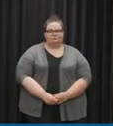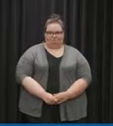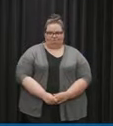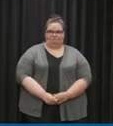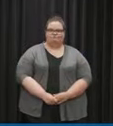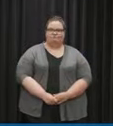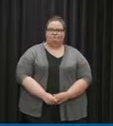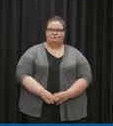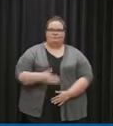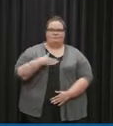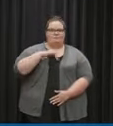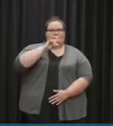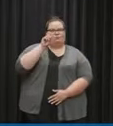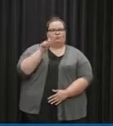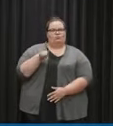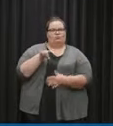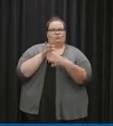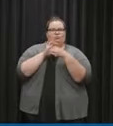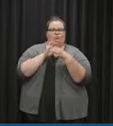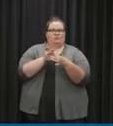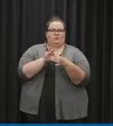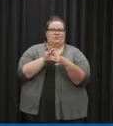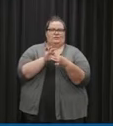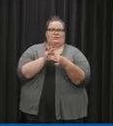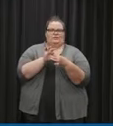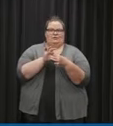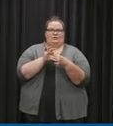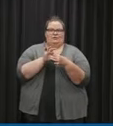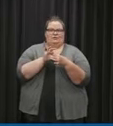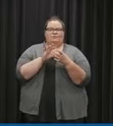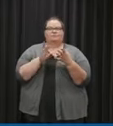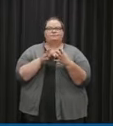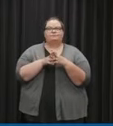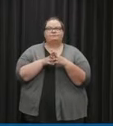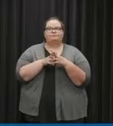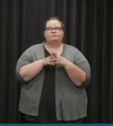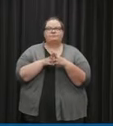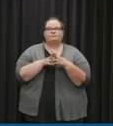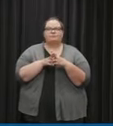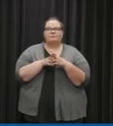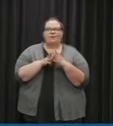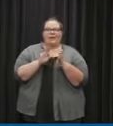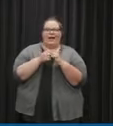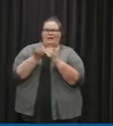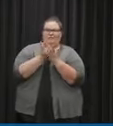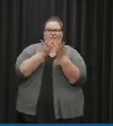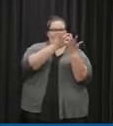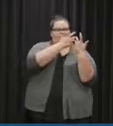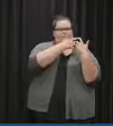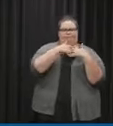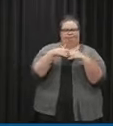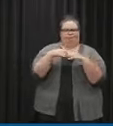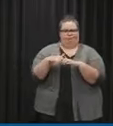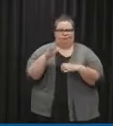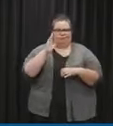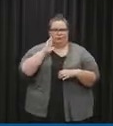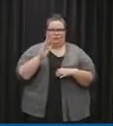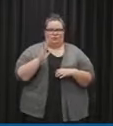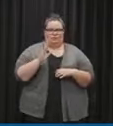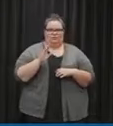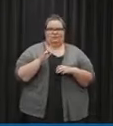Hi. My question is about the caveat about governing bodies and how this will all work. Just